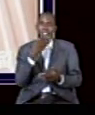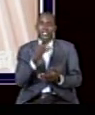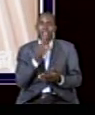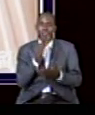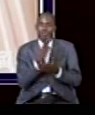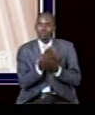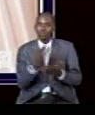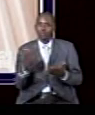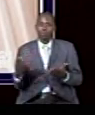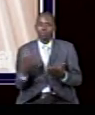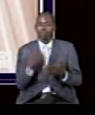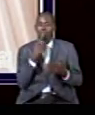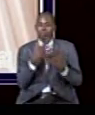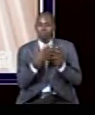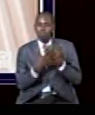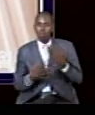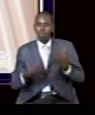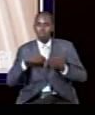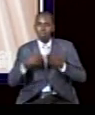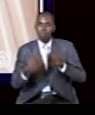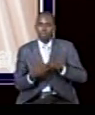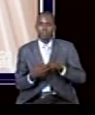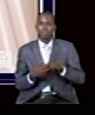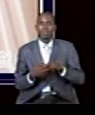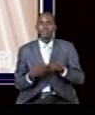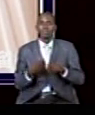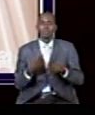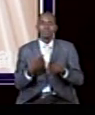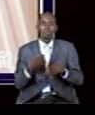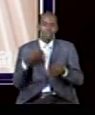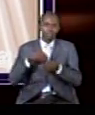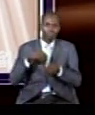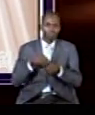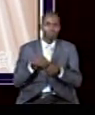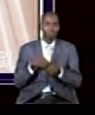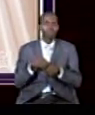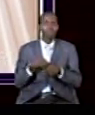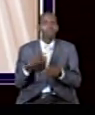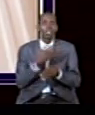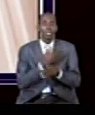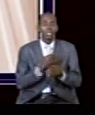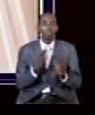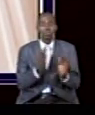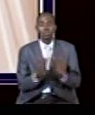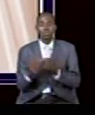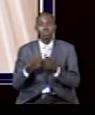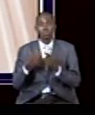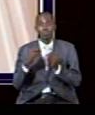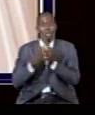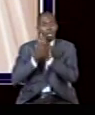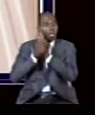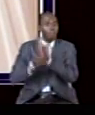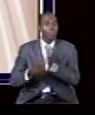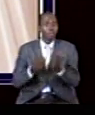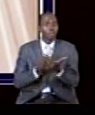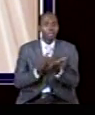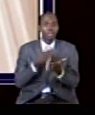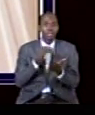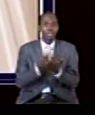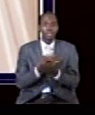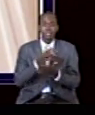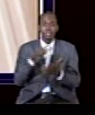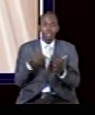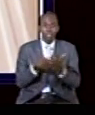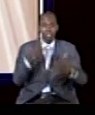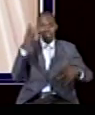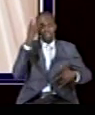uterine blood clot as a result of childbearing. According to the expert, this sickness would get worse